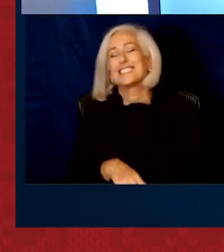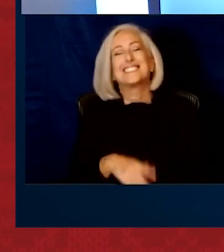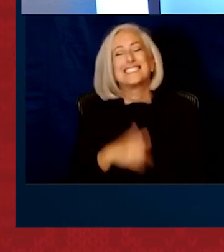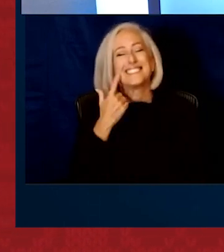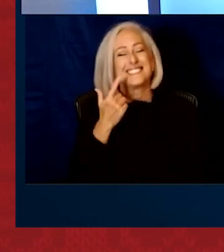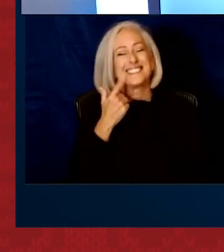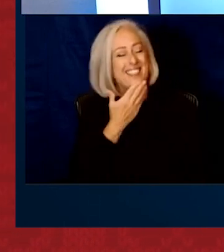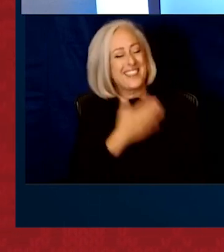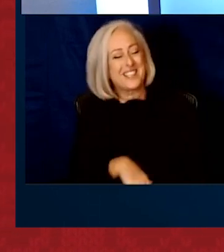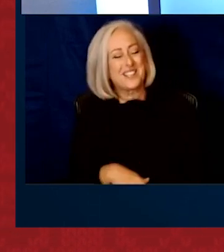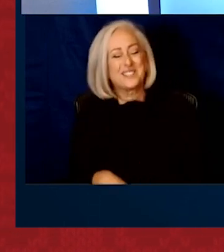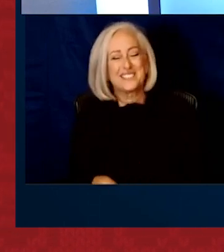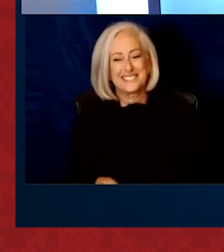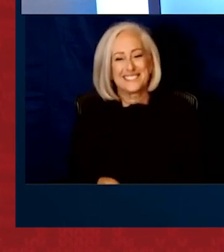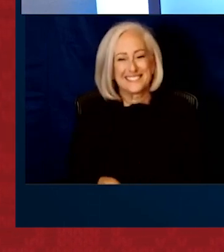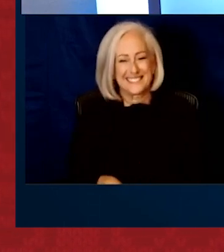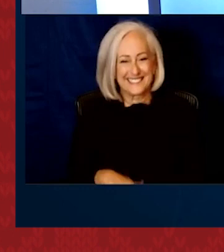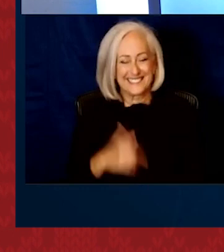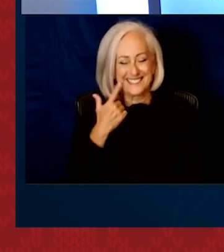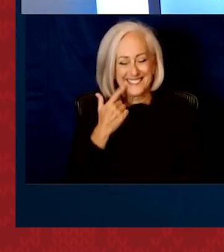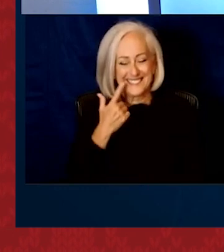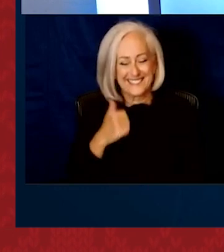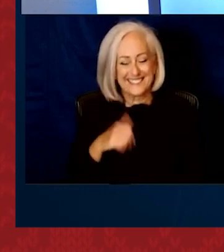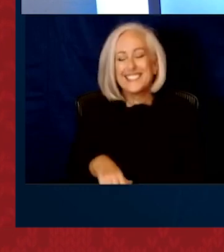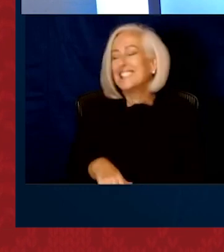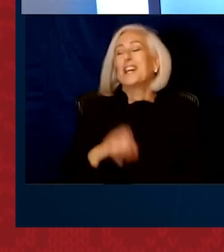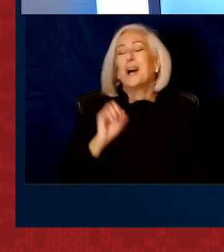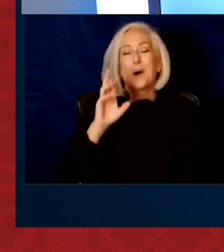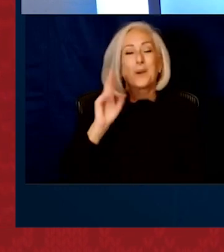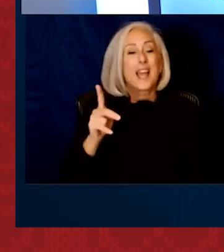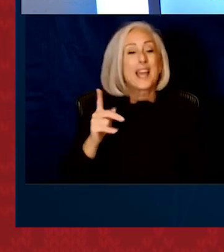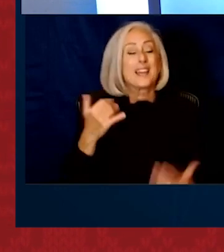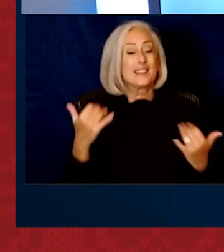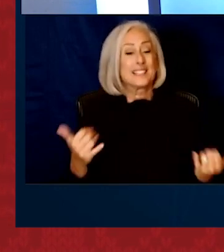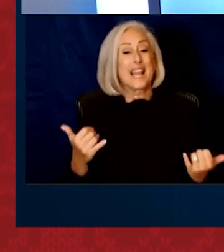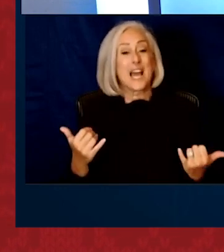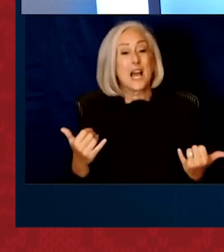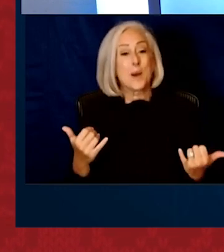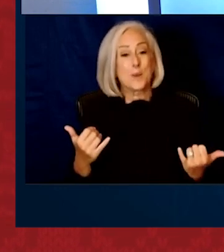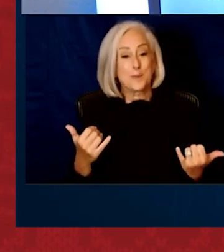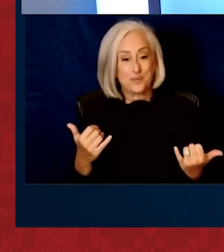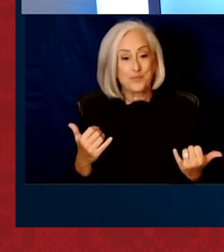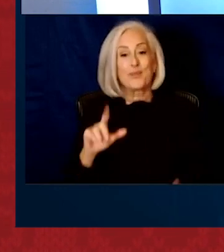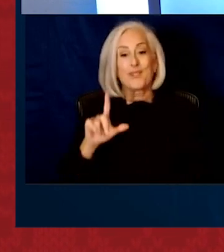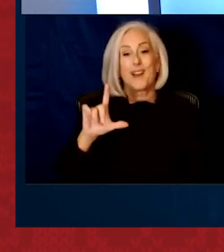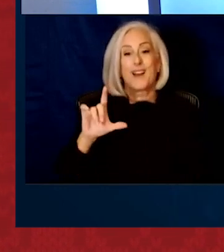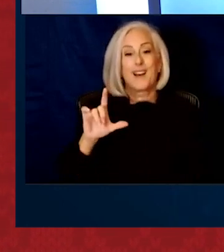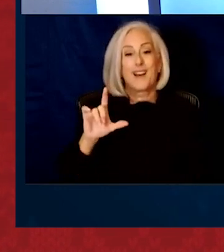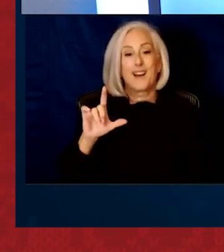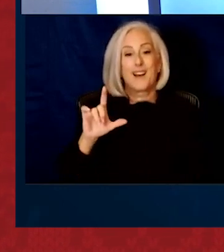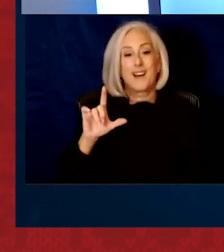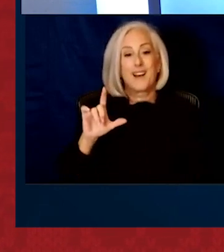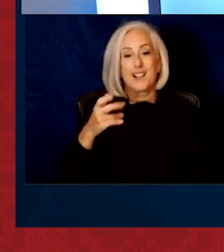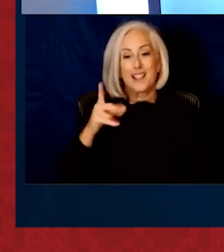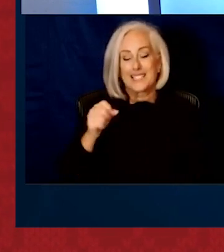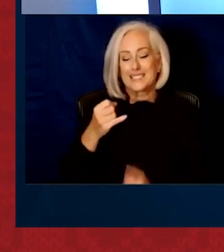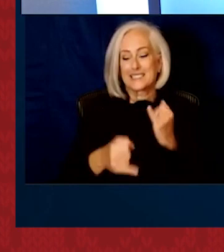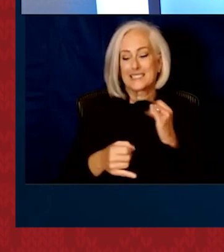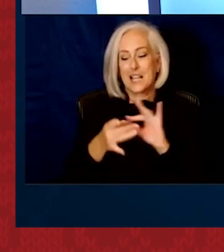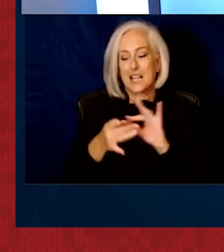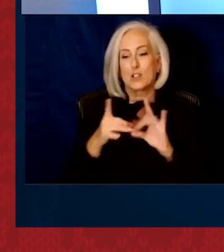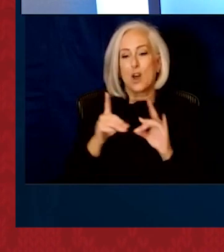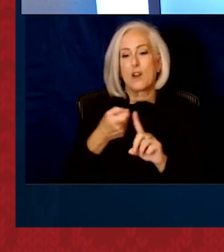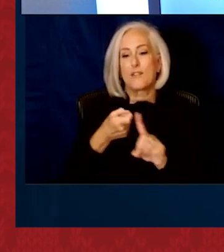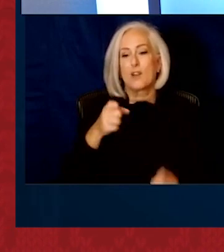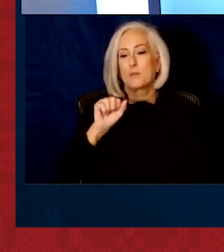No judgments, right? Yes. All right. Let's get back to Alexis. So, final thoughts from Zoo Director Sean Putney.